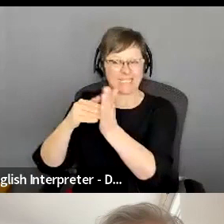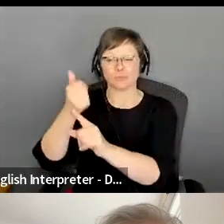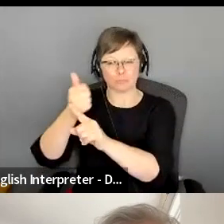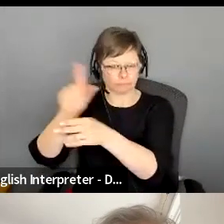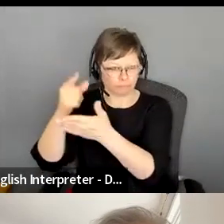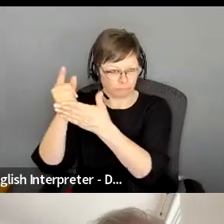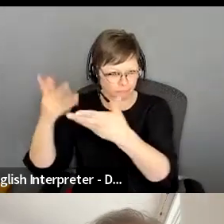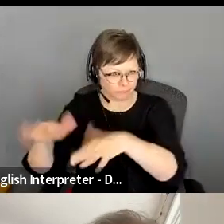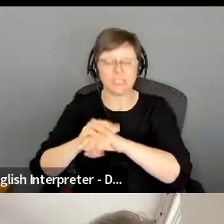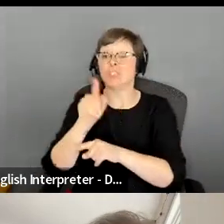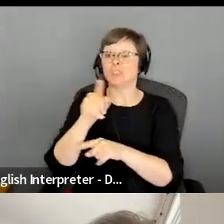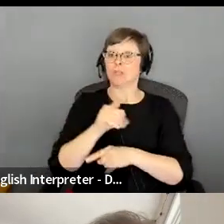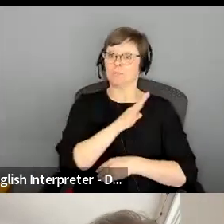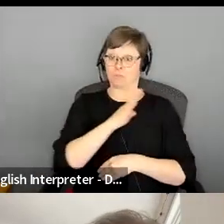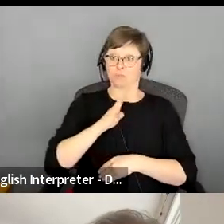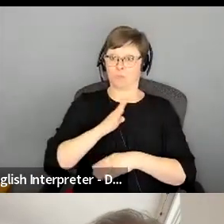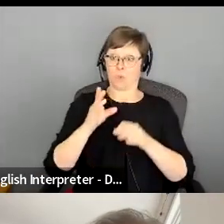is the board co-chair of